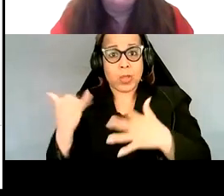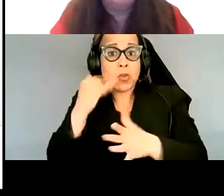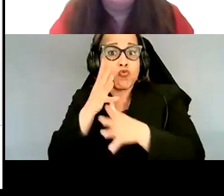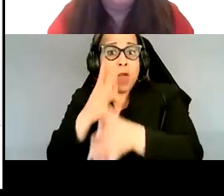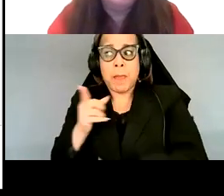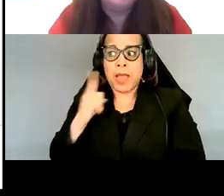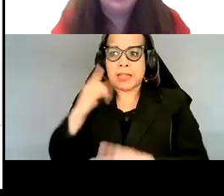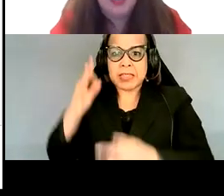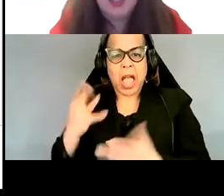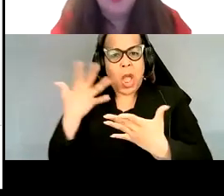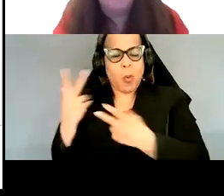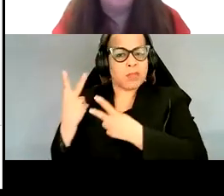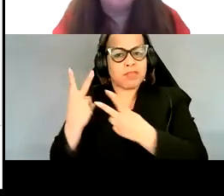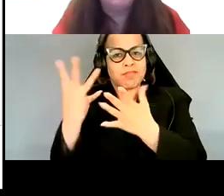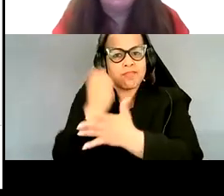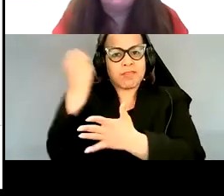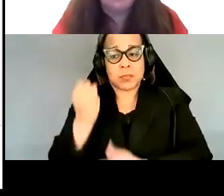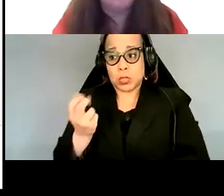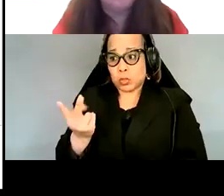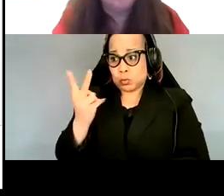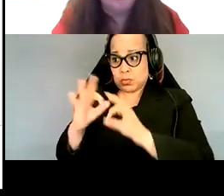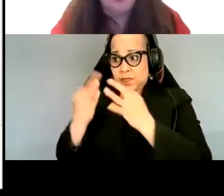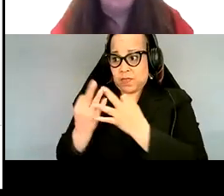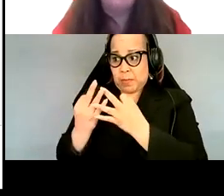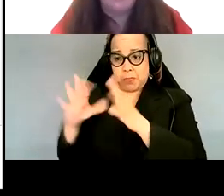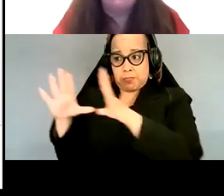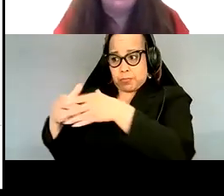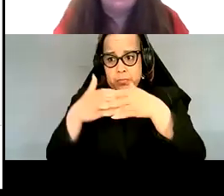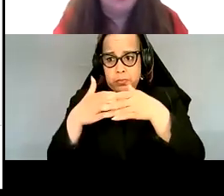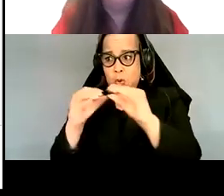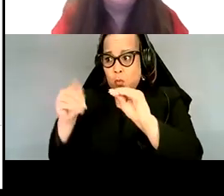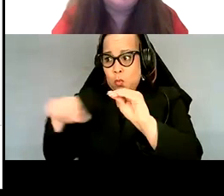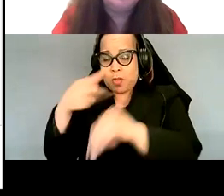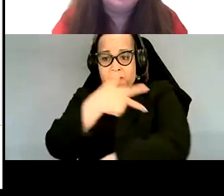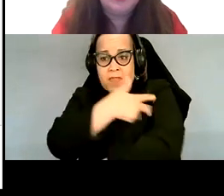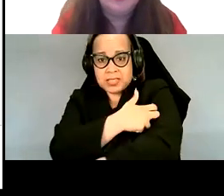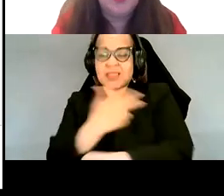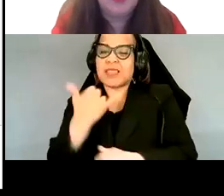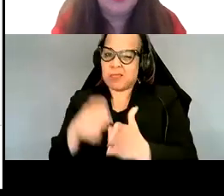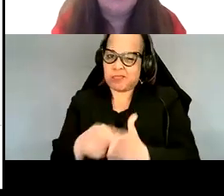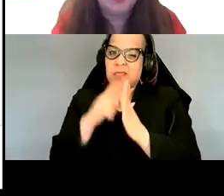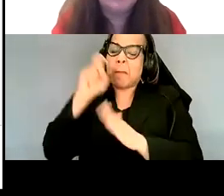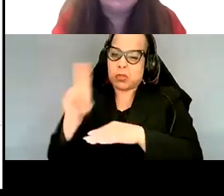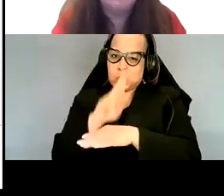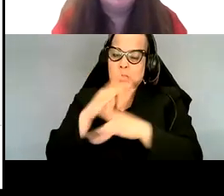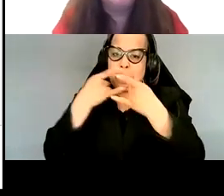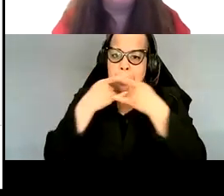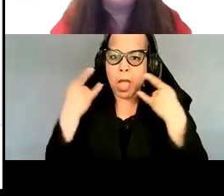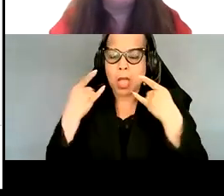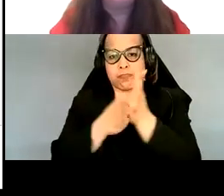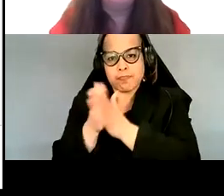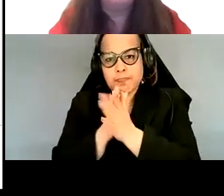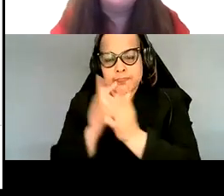decides to go visit and 2 of their family get together, but no one is vaccinated, we still need to use preventative measures. So